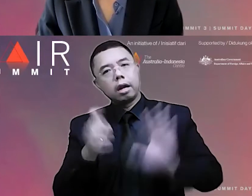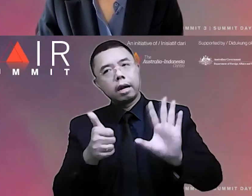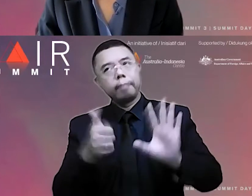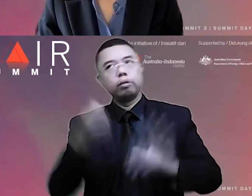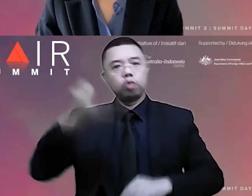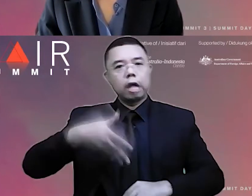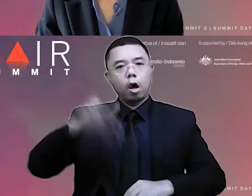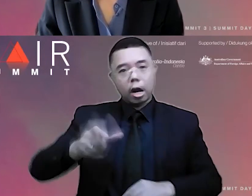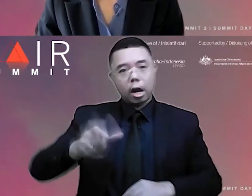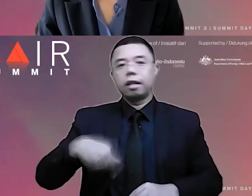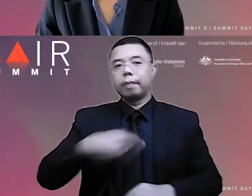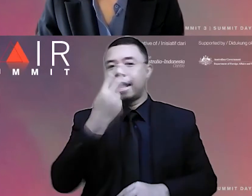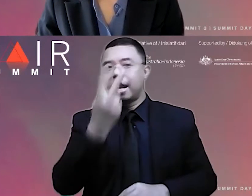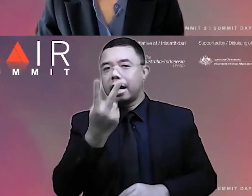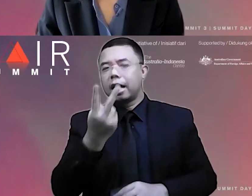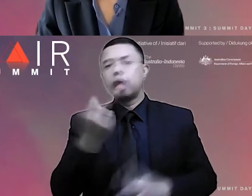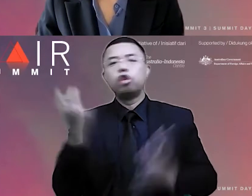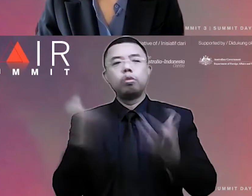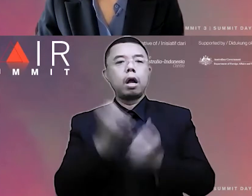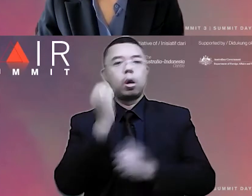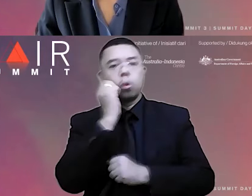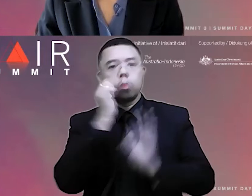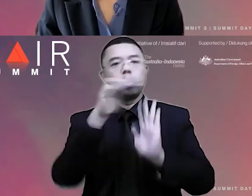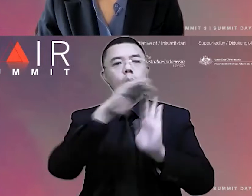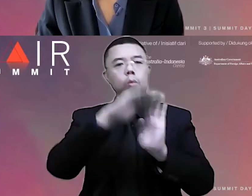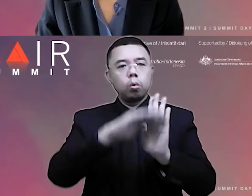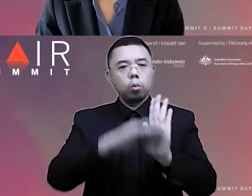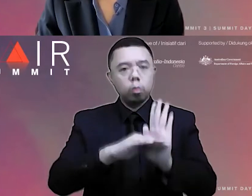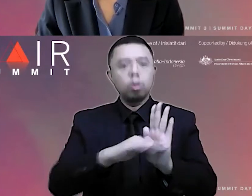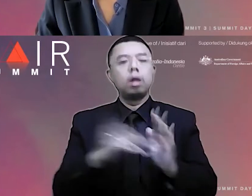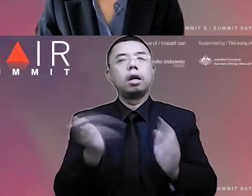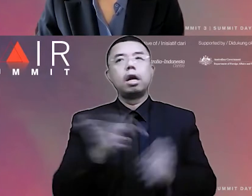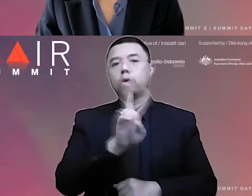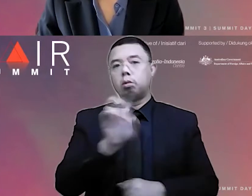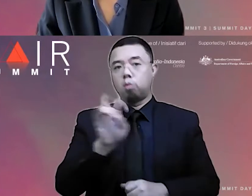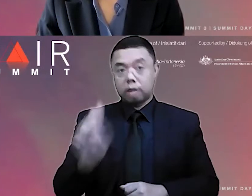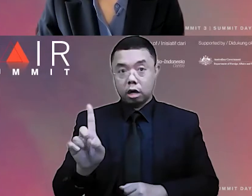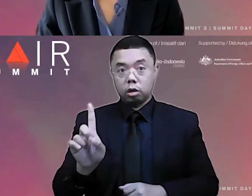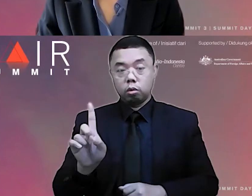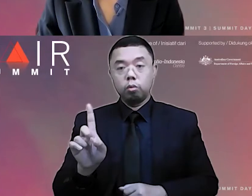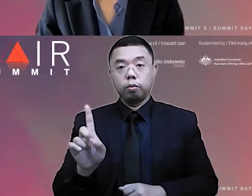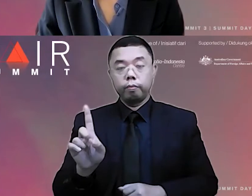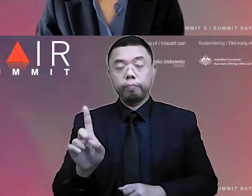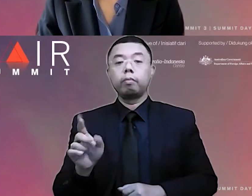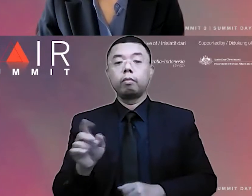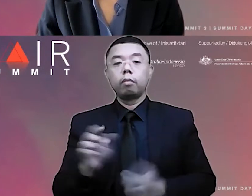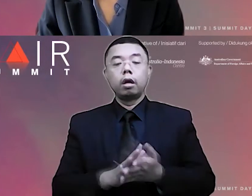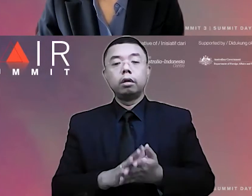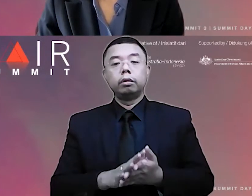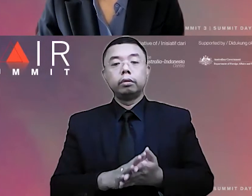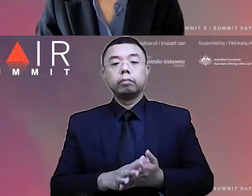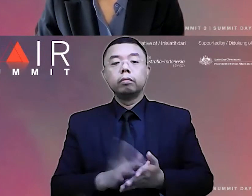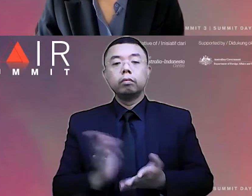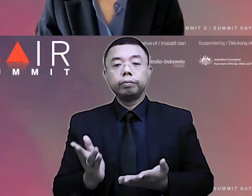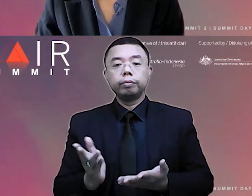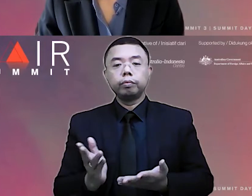February 2021 from by 0.8 percentage point from August 20. And the poverty